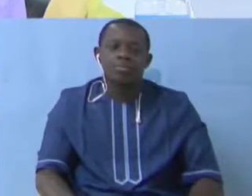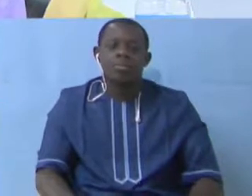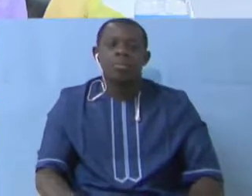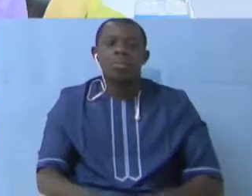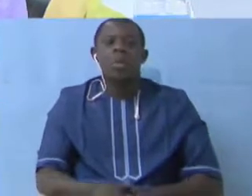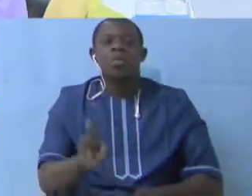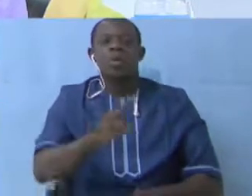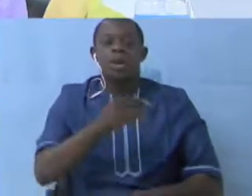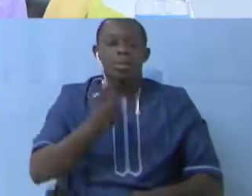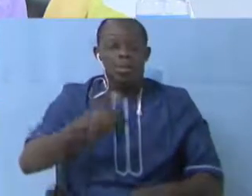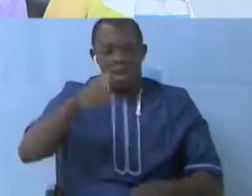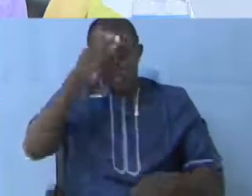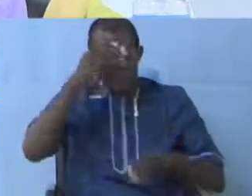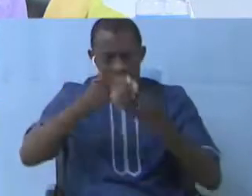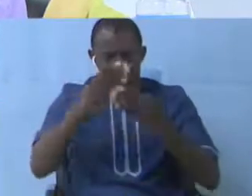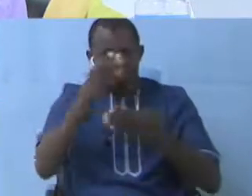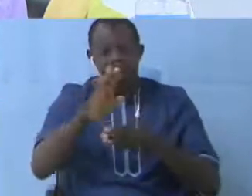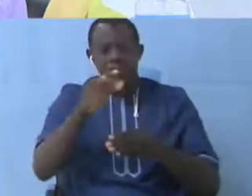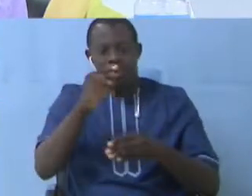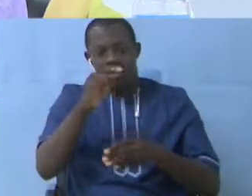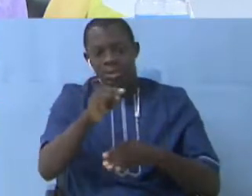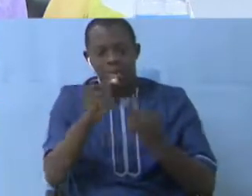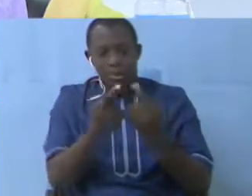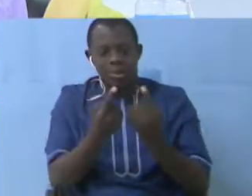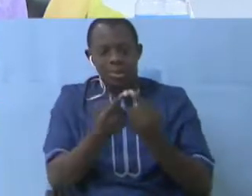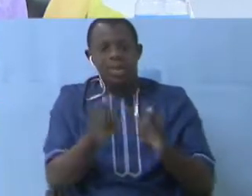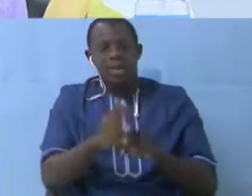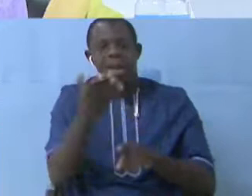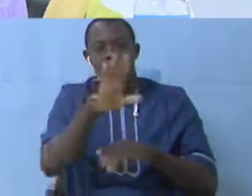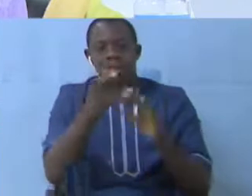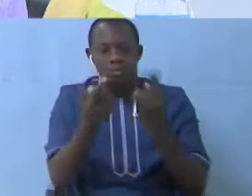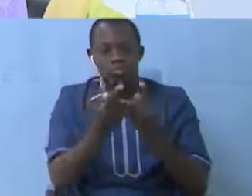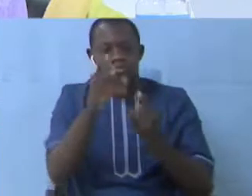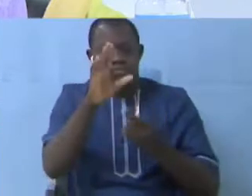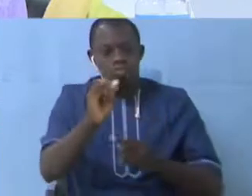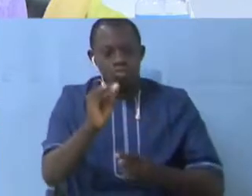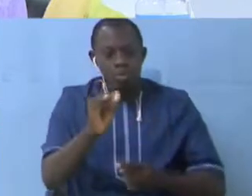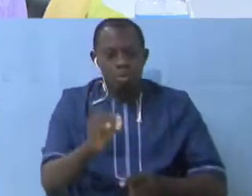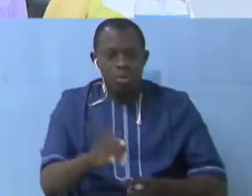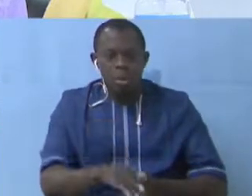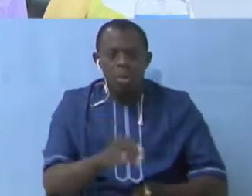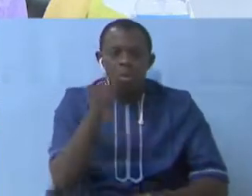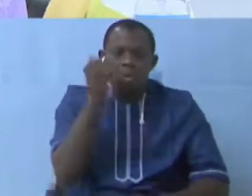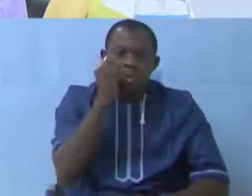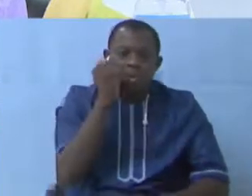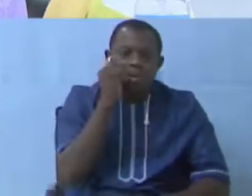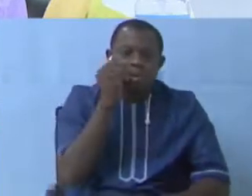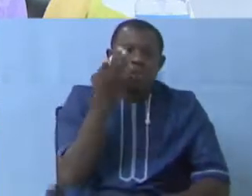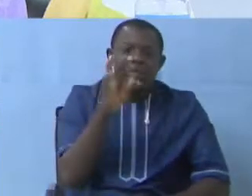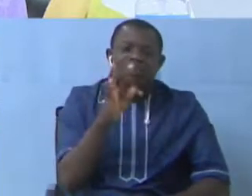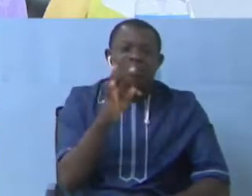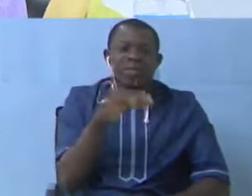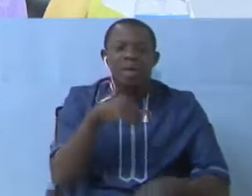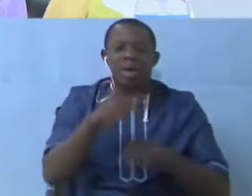that was whatever you do, there will be always, even if it is